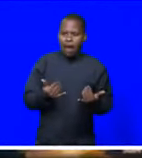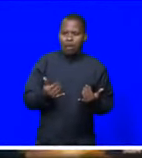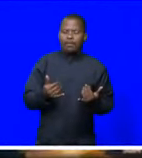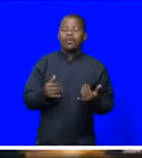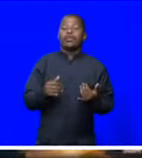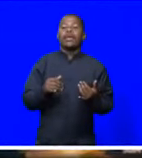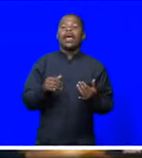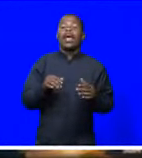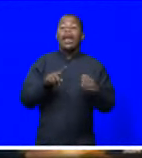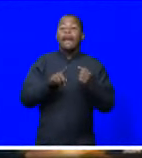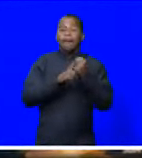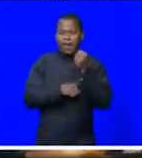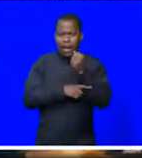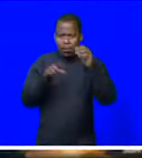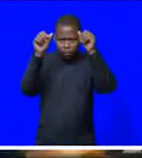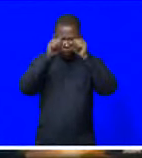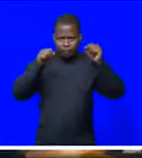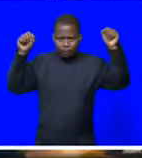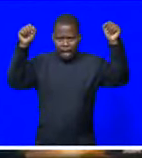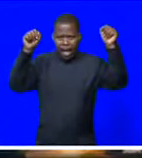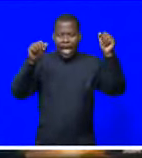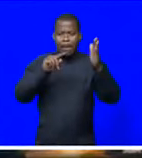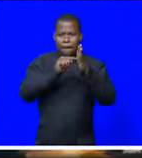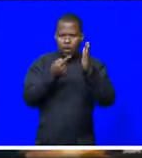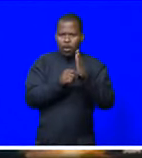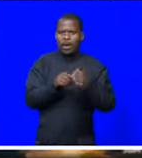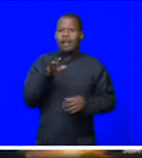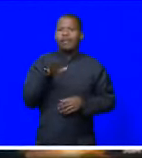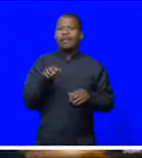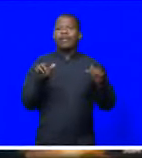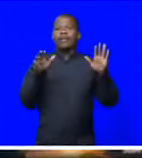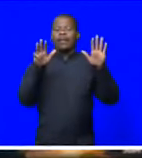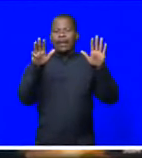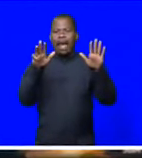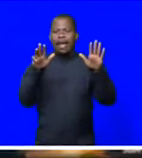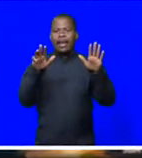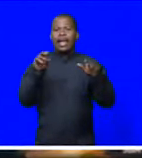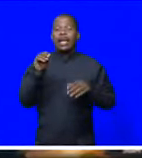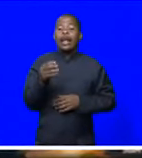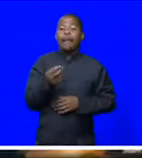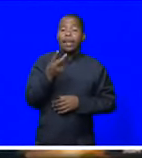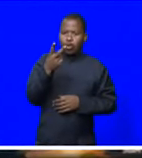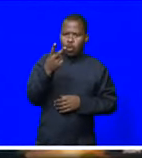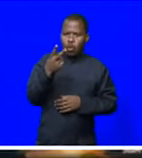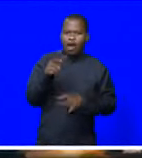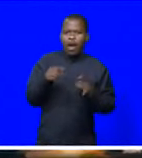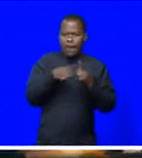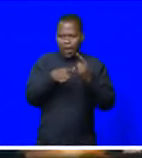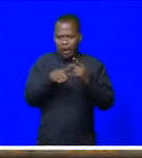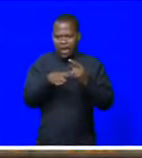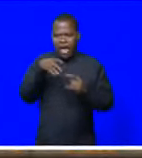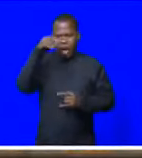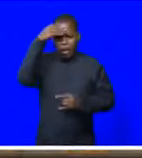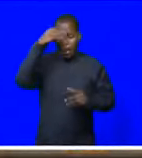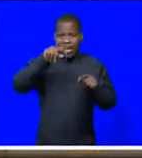are still second in the league with 59 points, 2 points behind local leaders Royal Leopard.